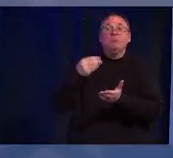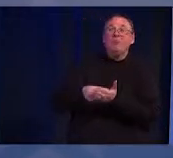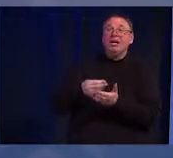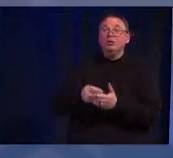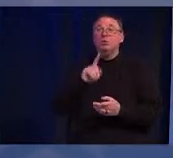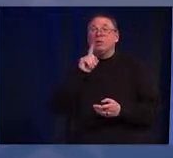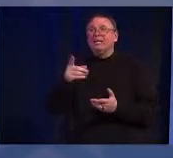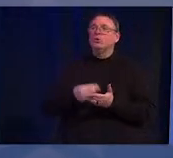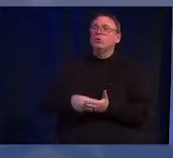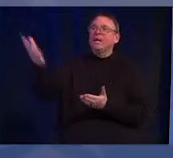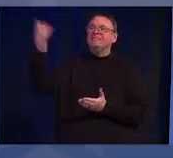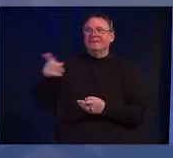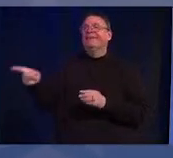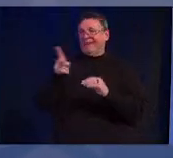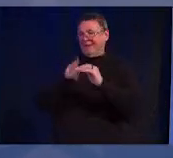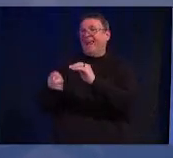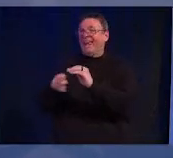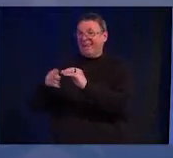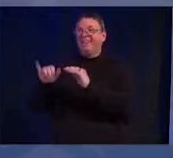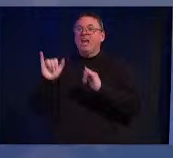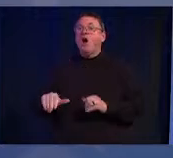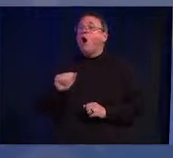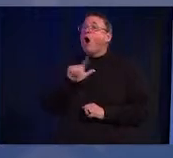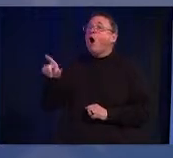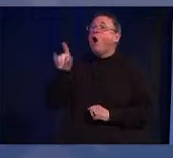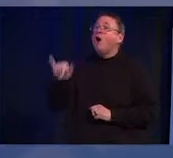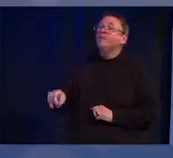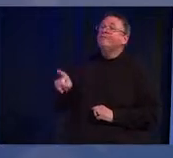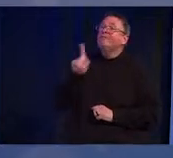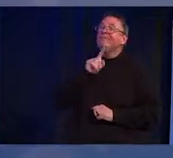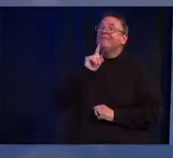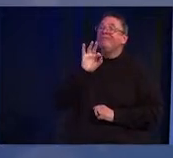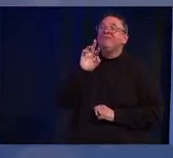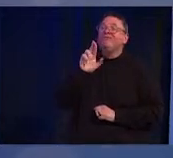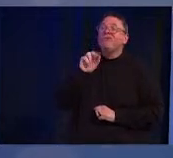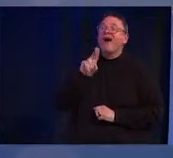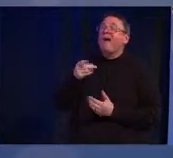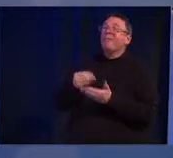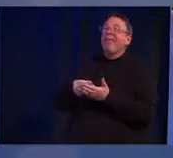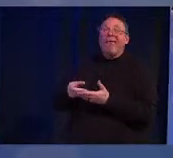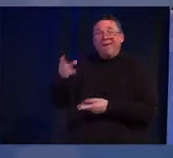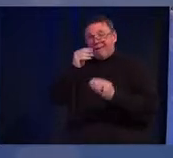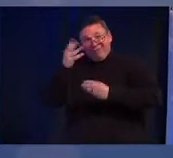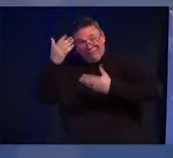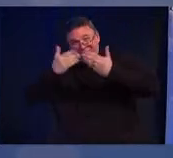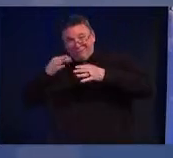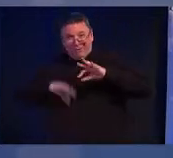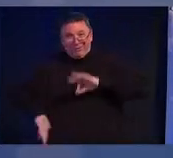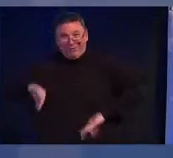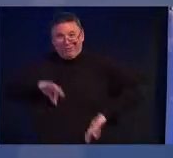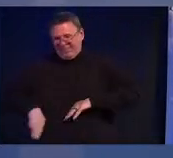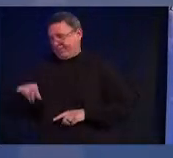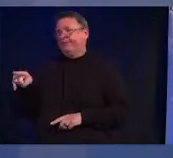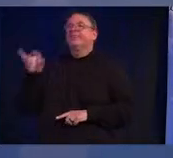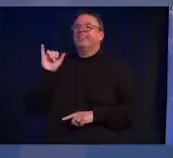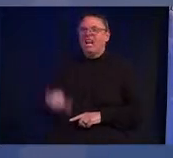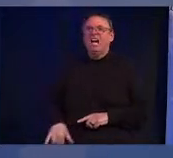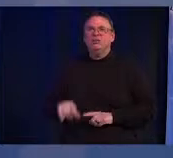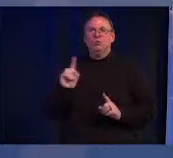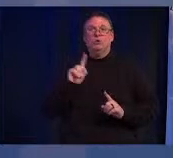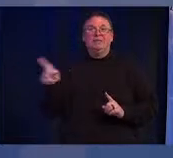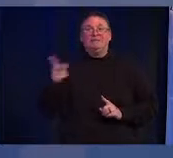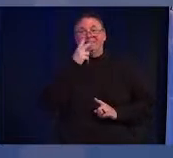and all of the fraud, waste, and abuse that goes on every year in our state government. They cut 10